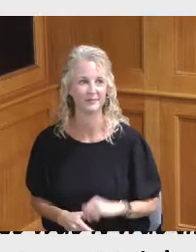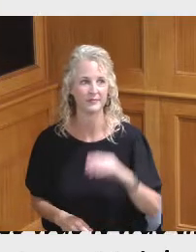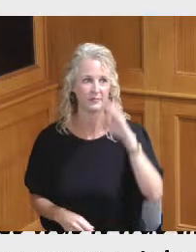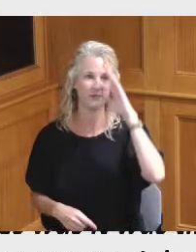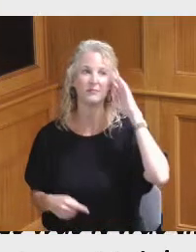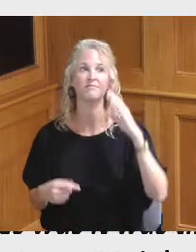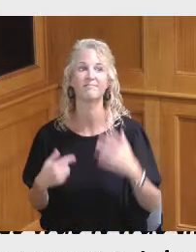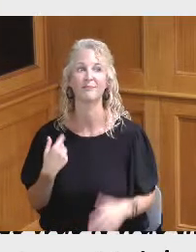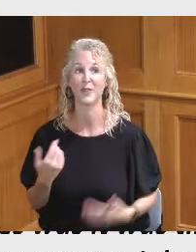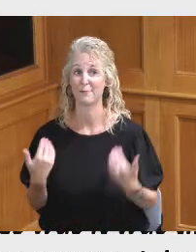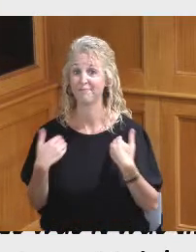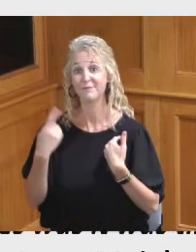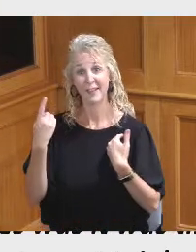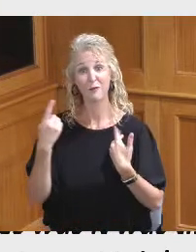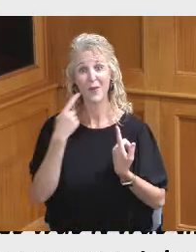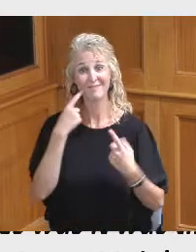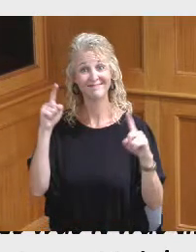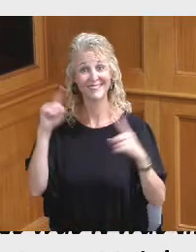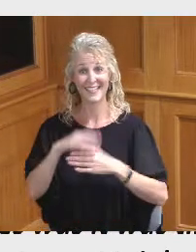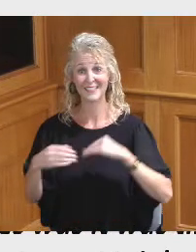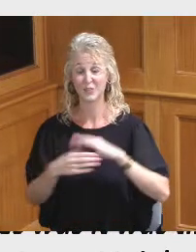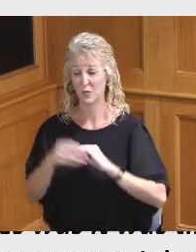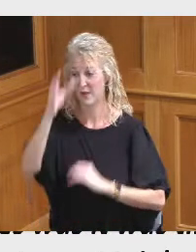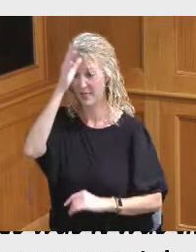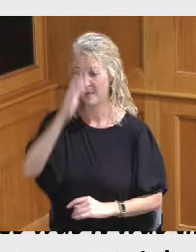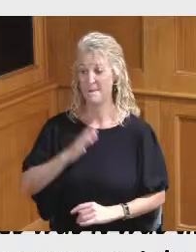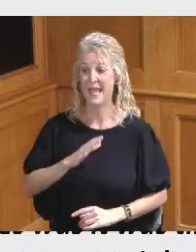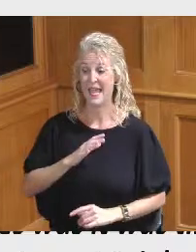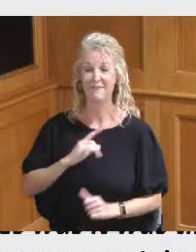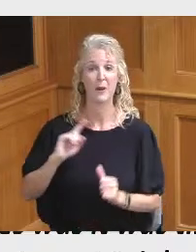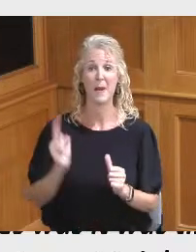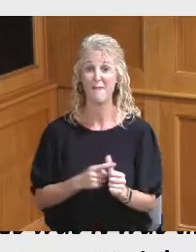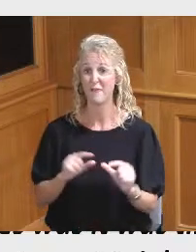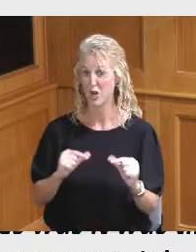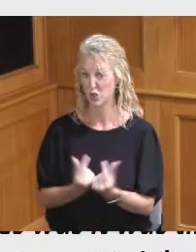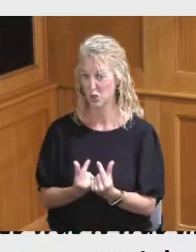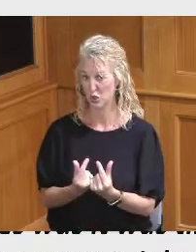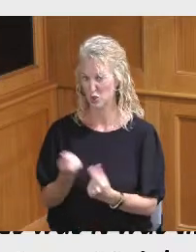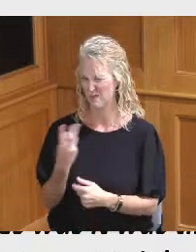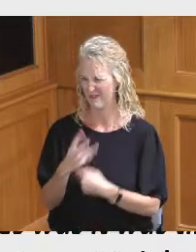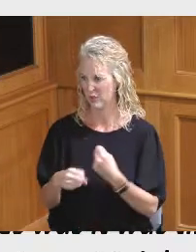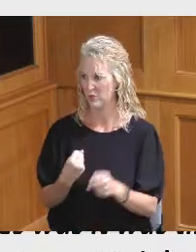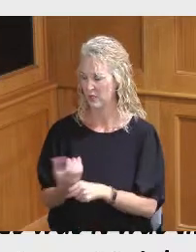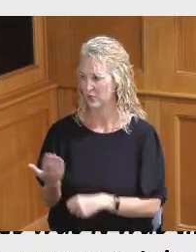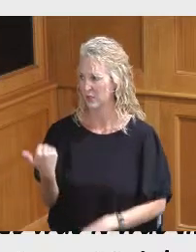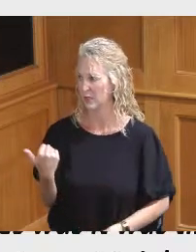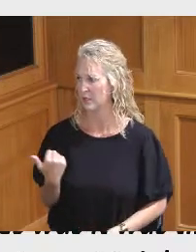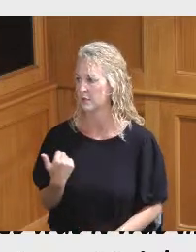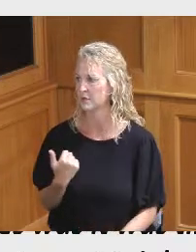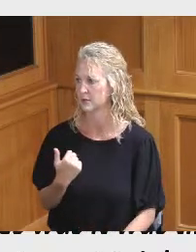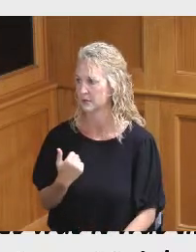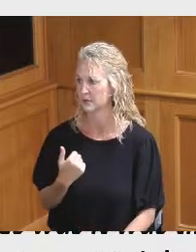I want to share a success story. And this is a gentleman from our very first cohort, and I'll read this. This is his quote.